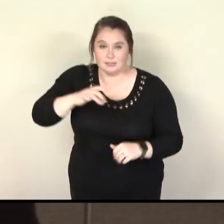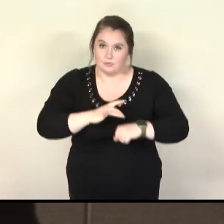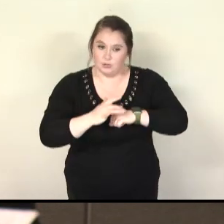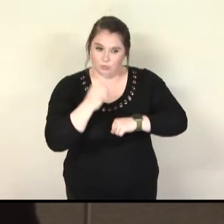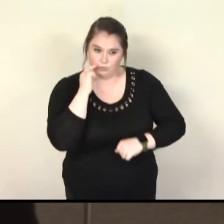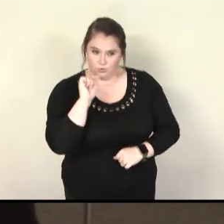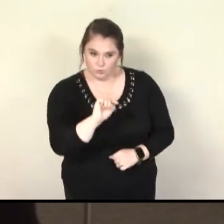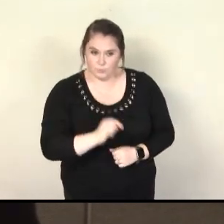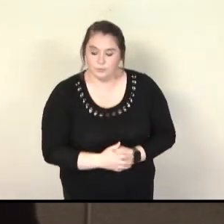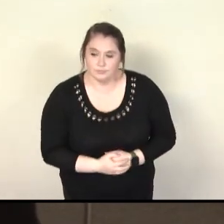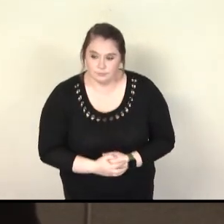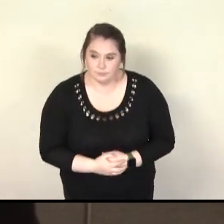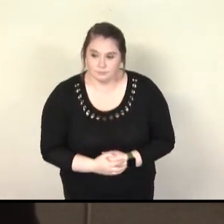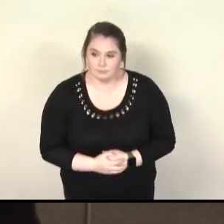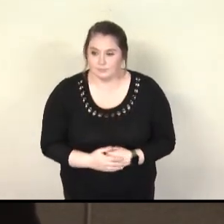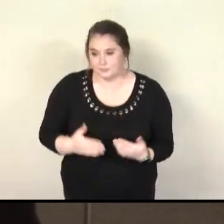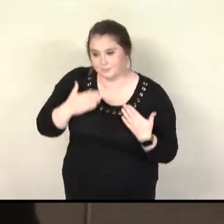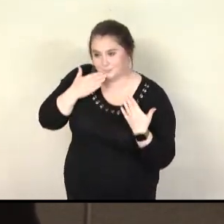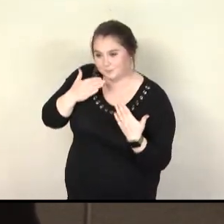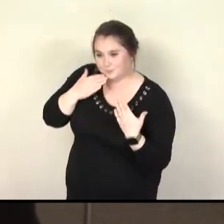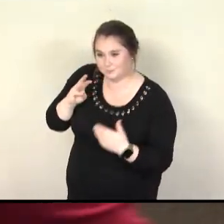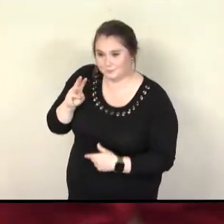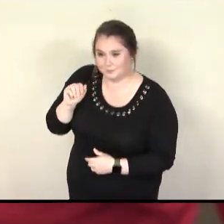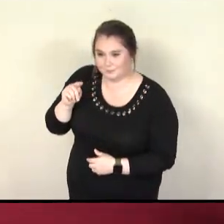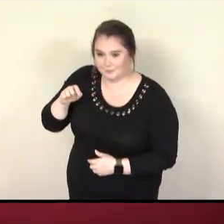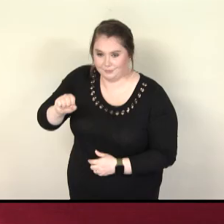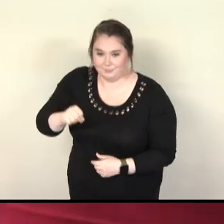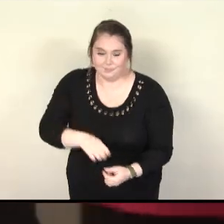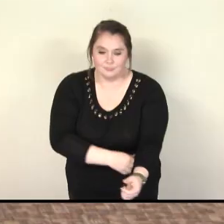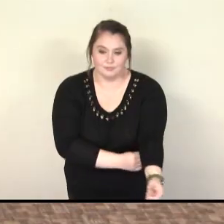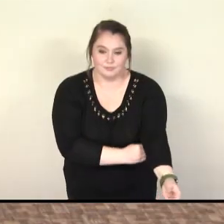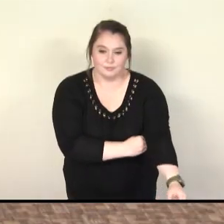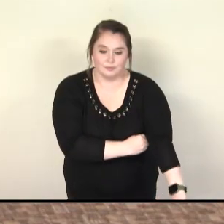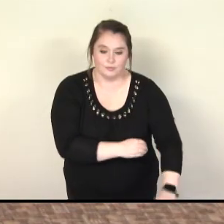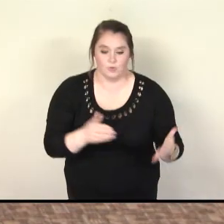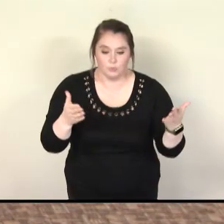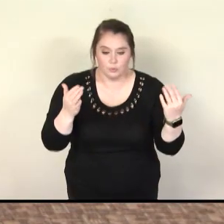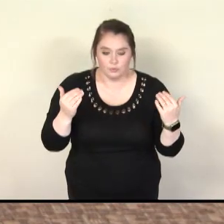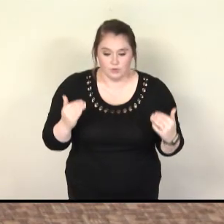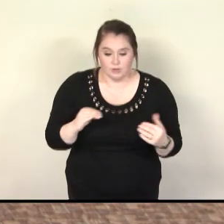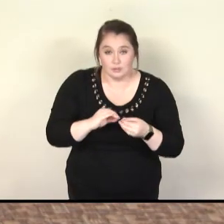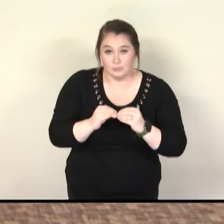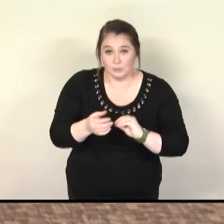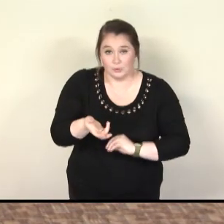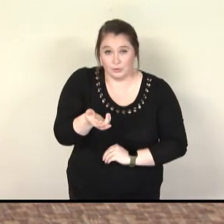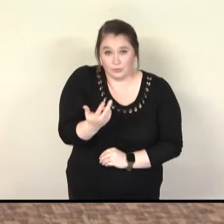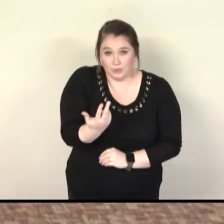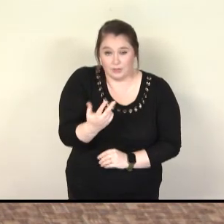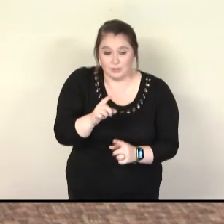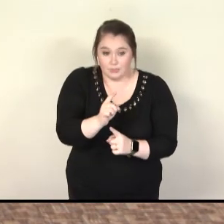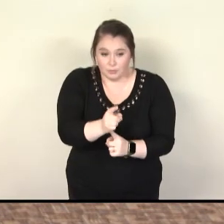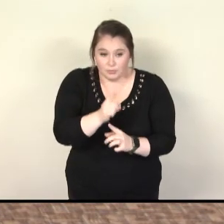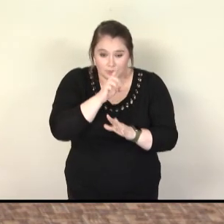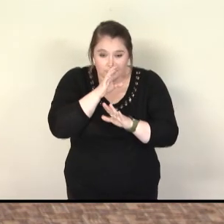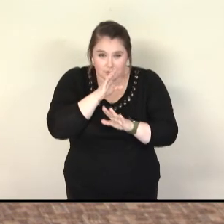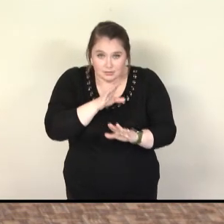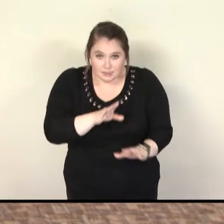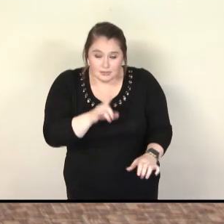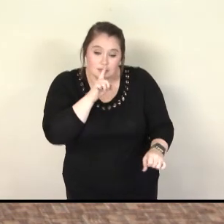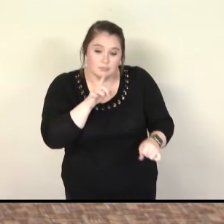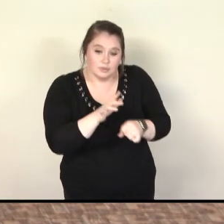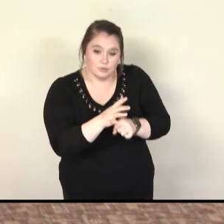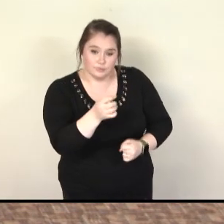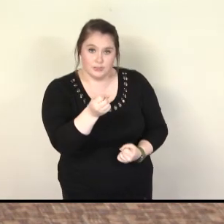you. Thank you, Ms. Waits. We'll move on to item number 3, moment of silence and pledge